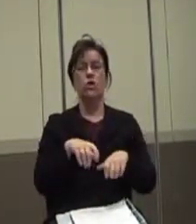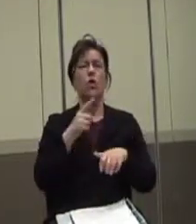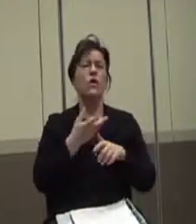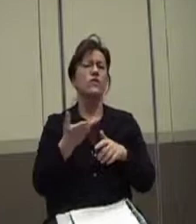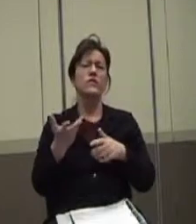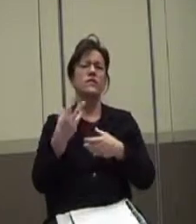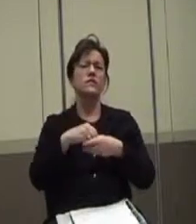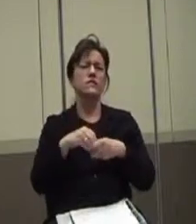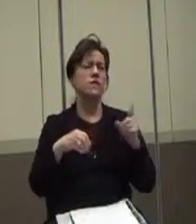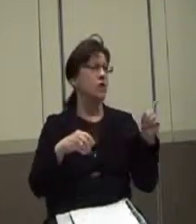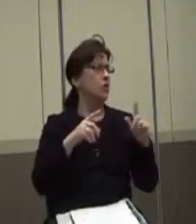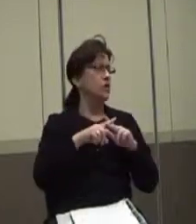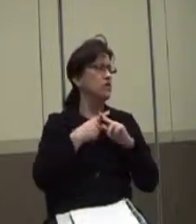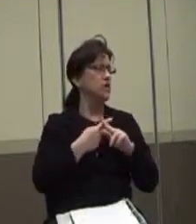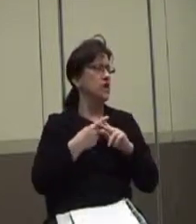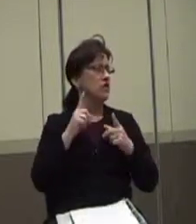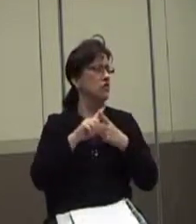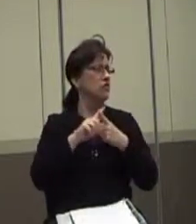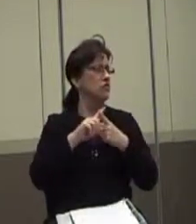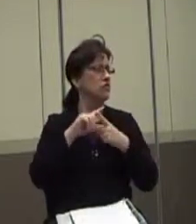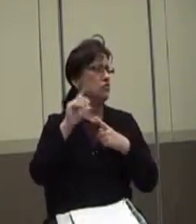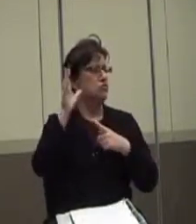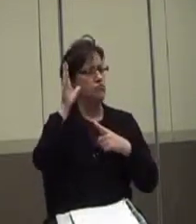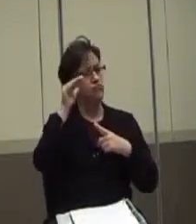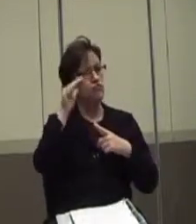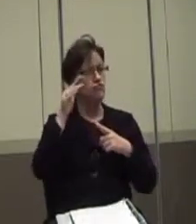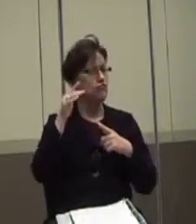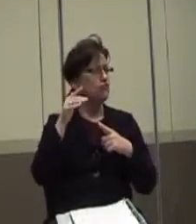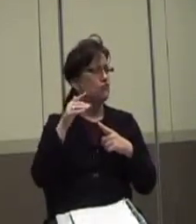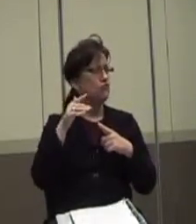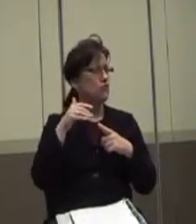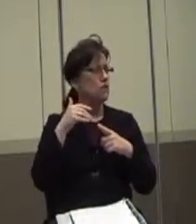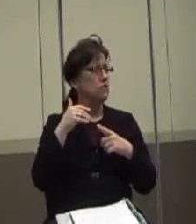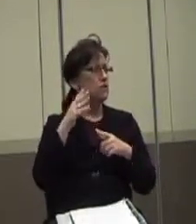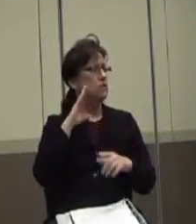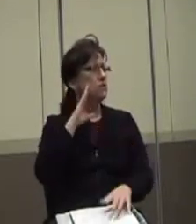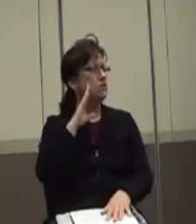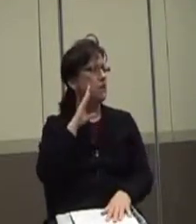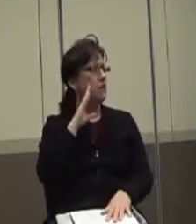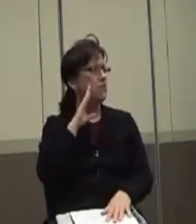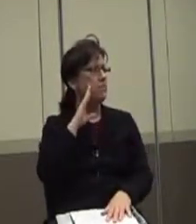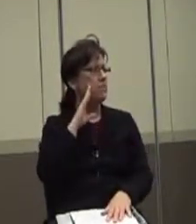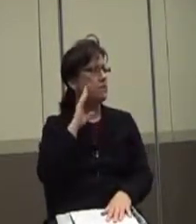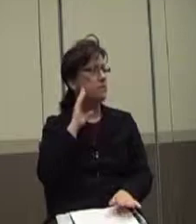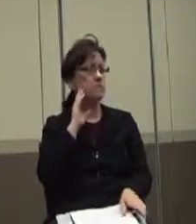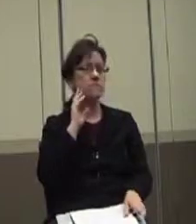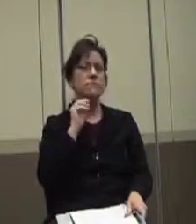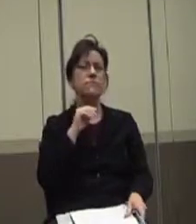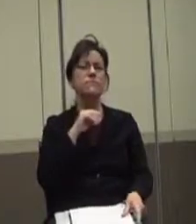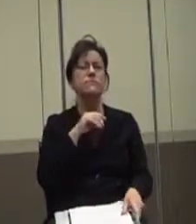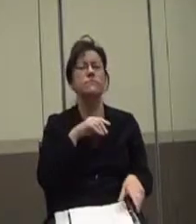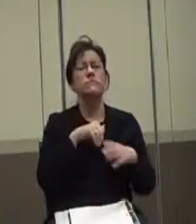When she starts to outright ignore you. Okay. Can you speak up, please?